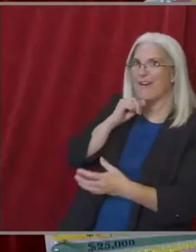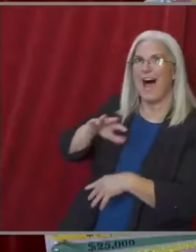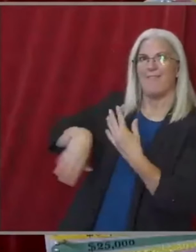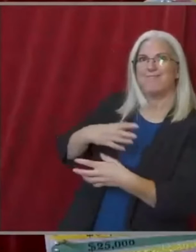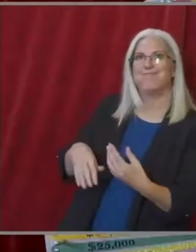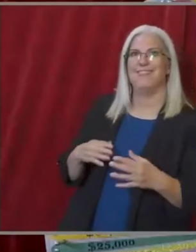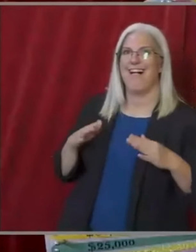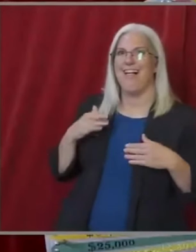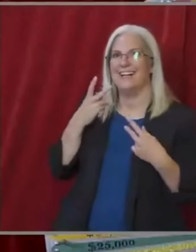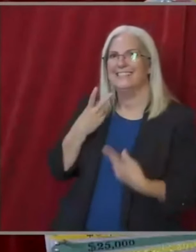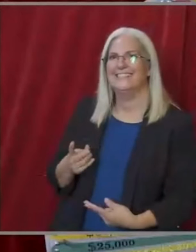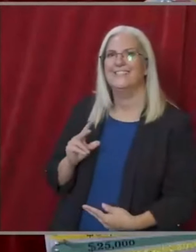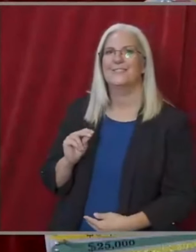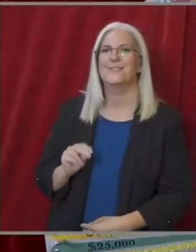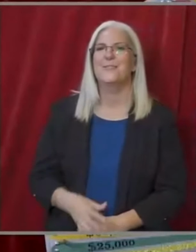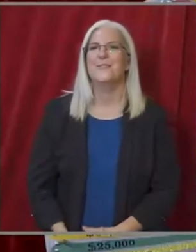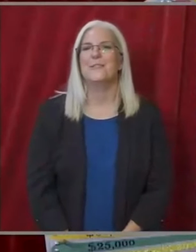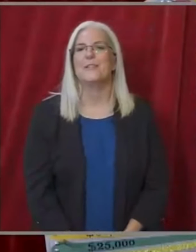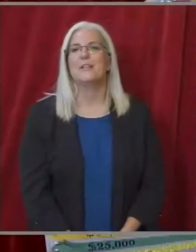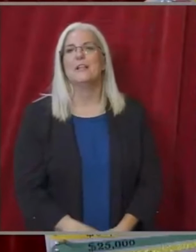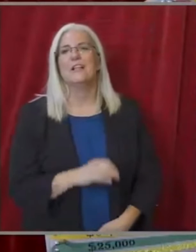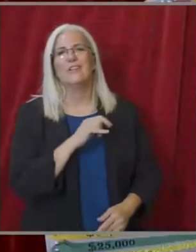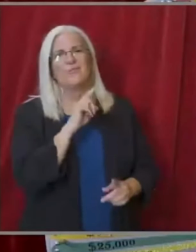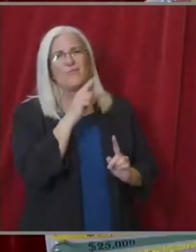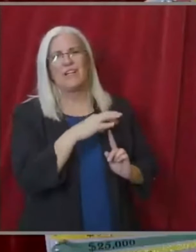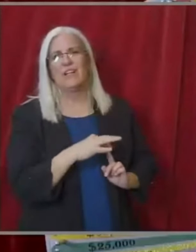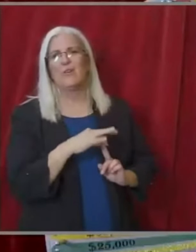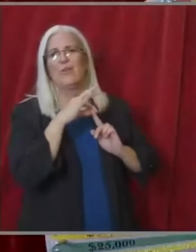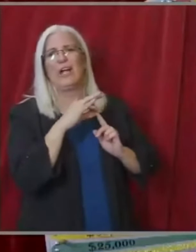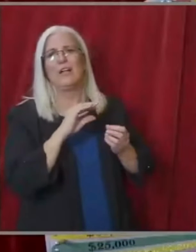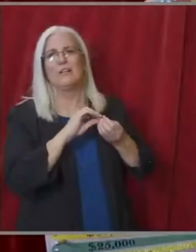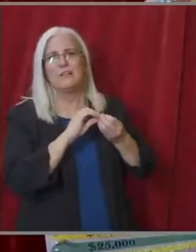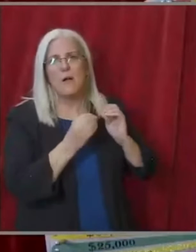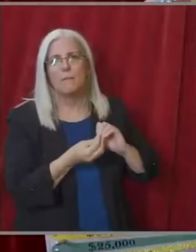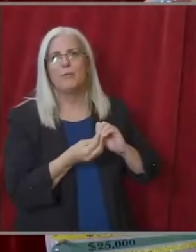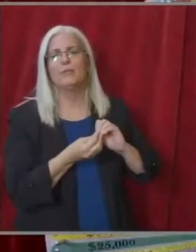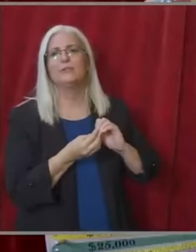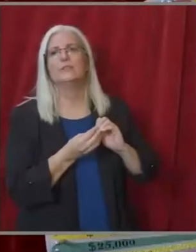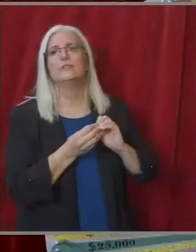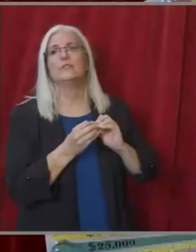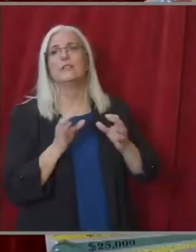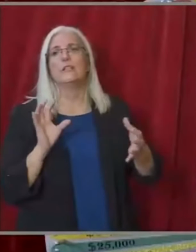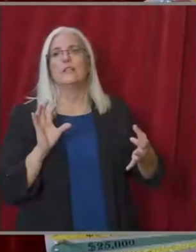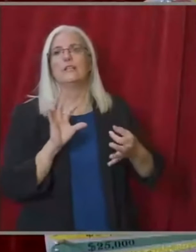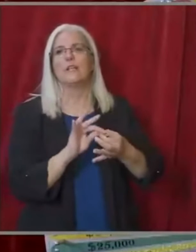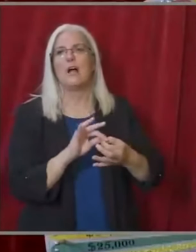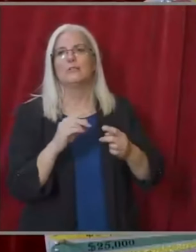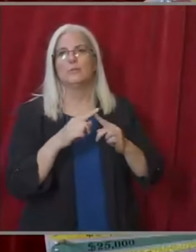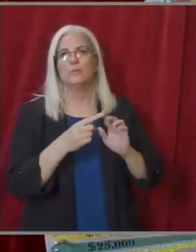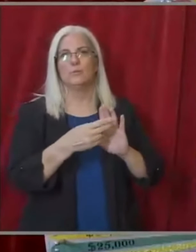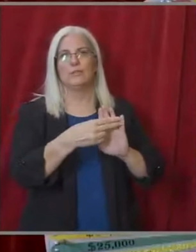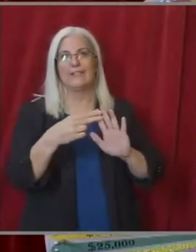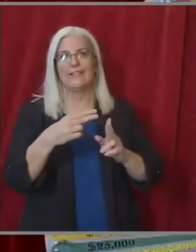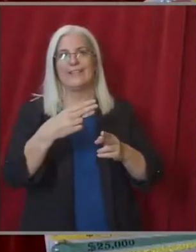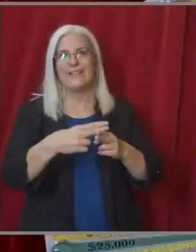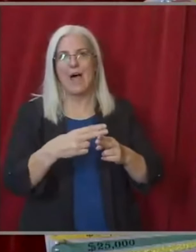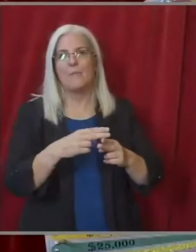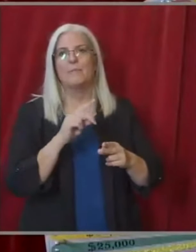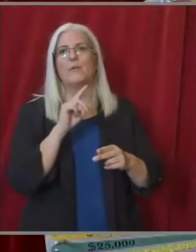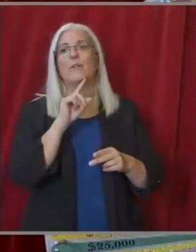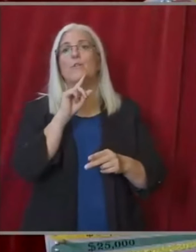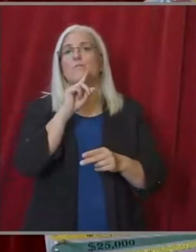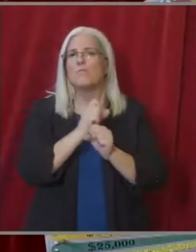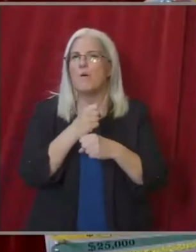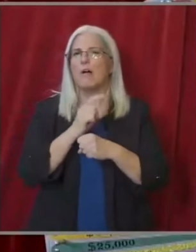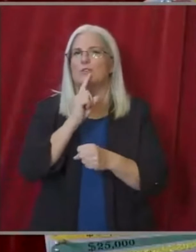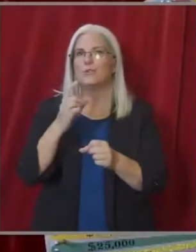again, these are unique numeric identifiers that connect to a name. So they're real winners here.